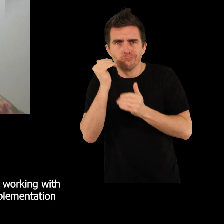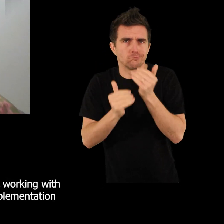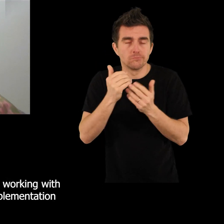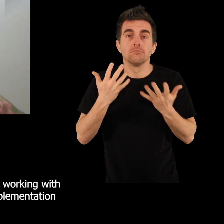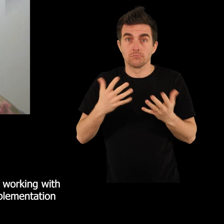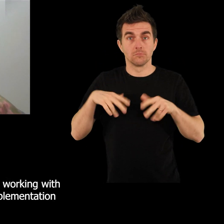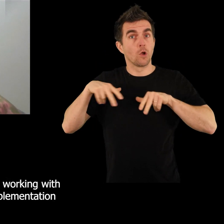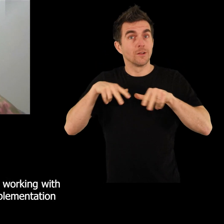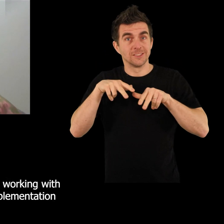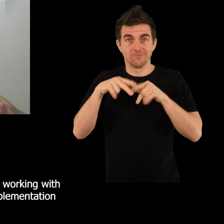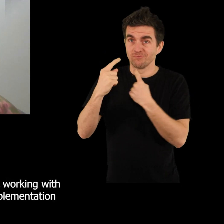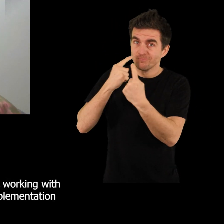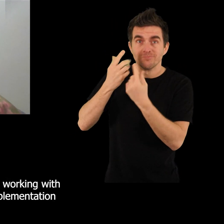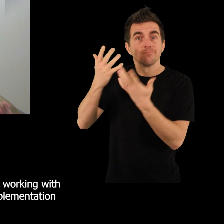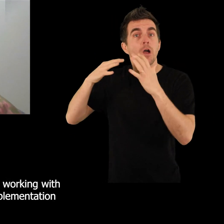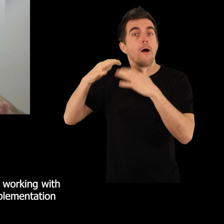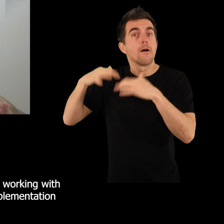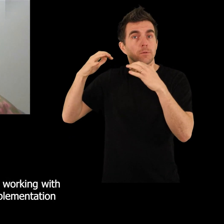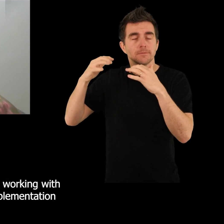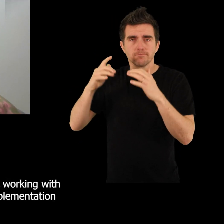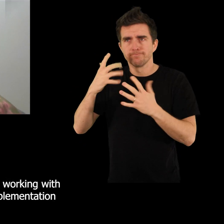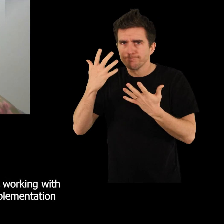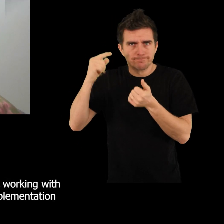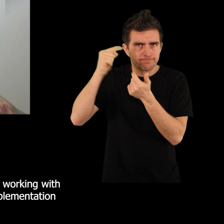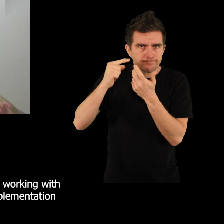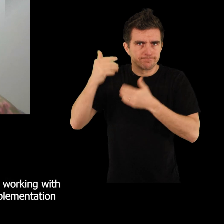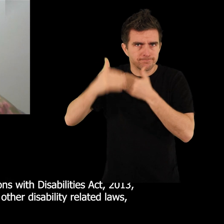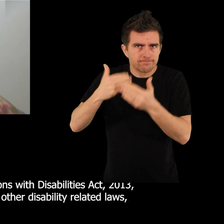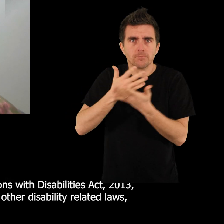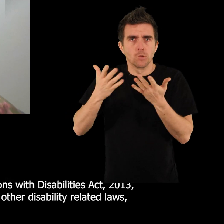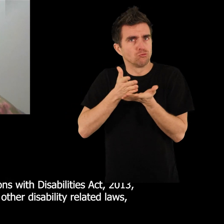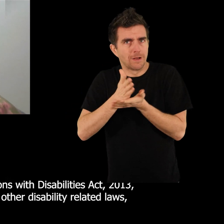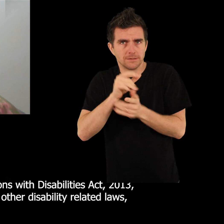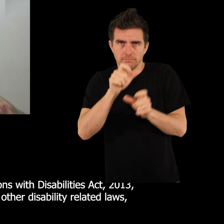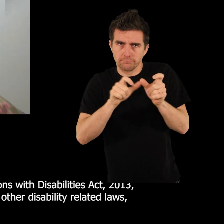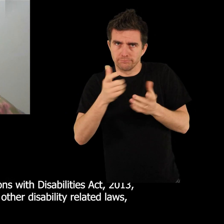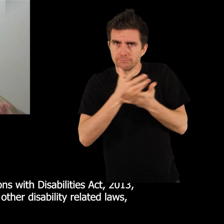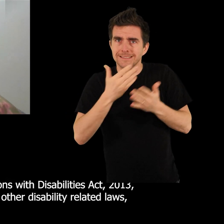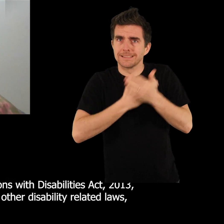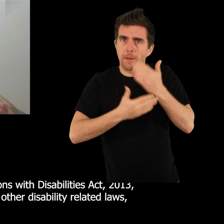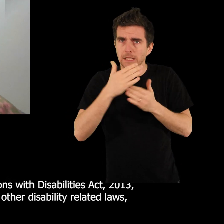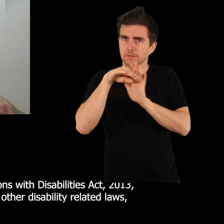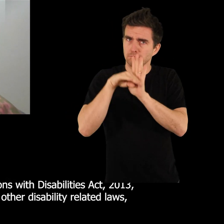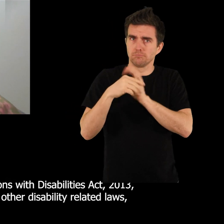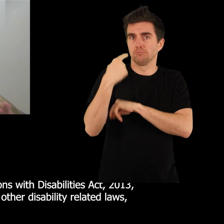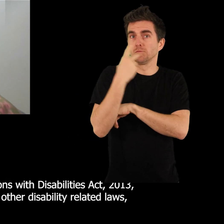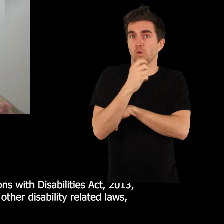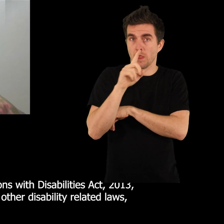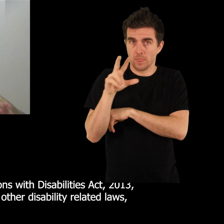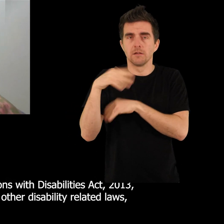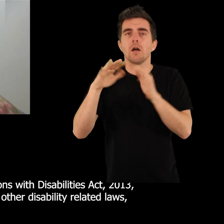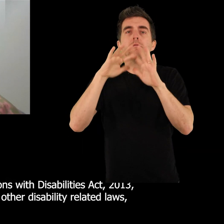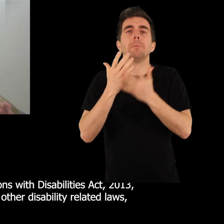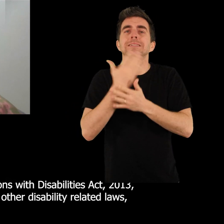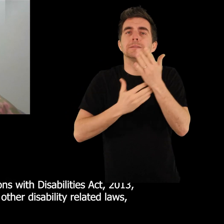Currently, the organization is working with the government for the implementation of rights and protection of persons with disabilities